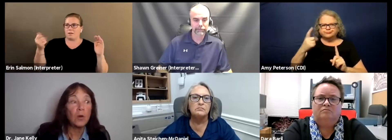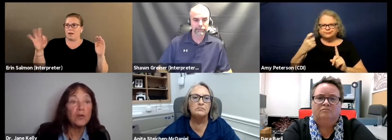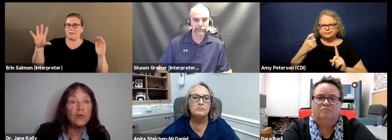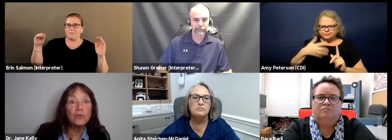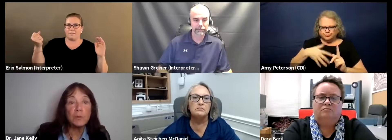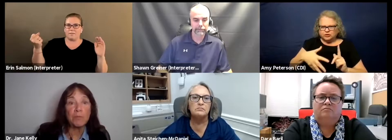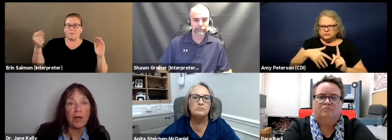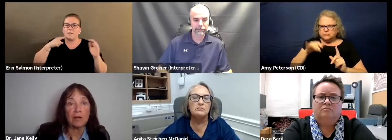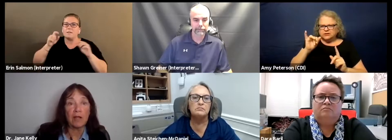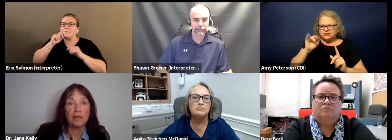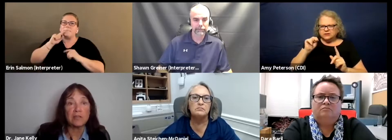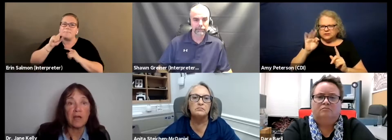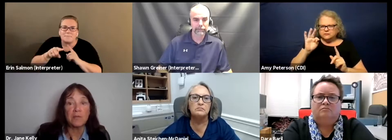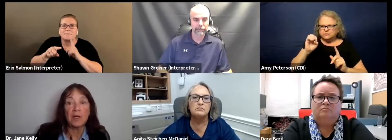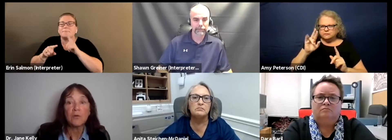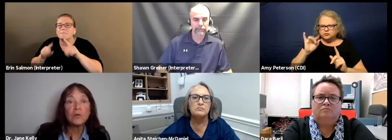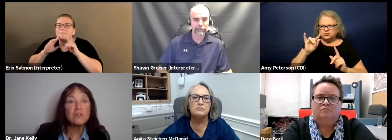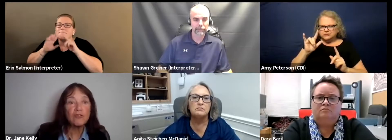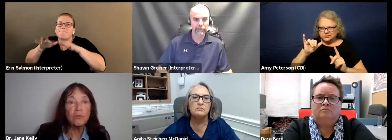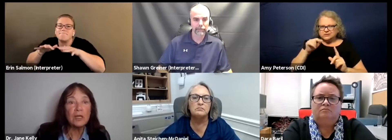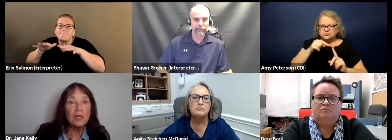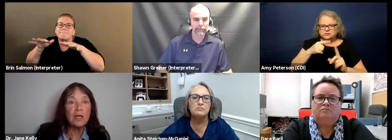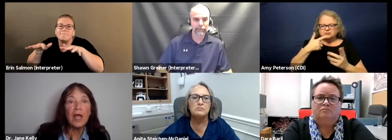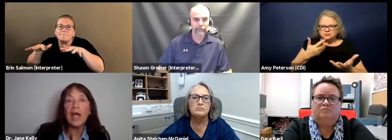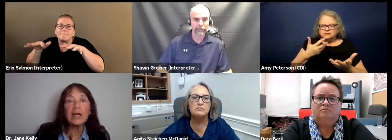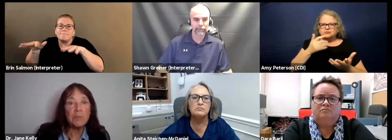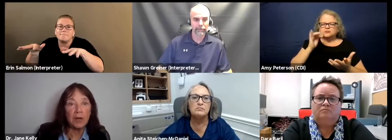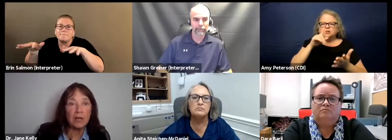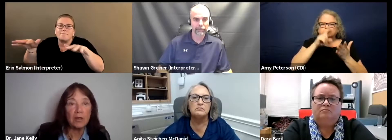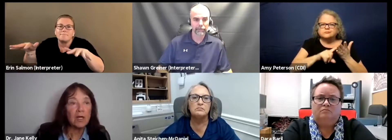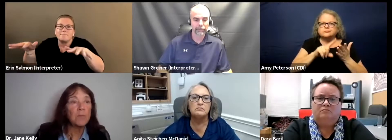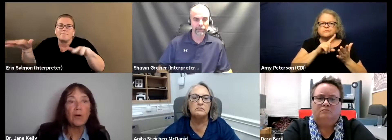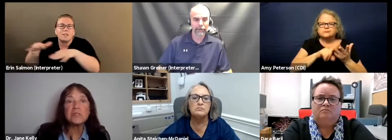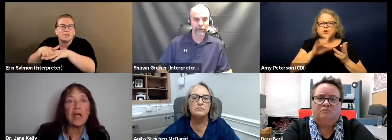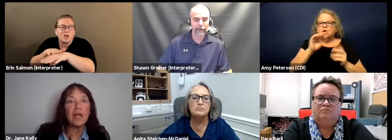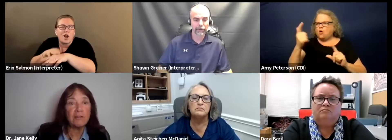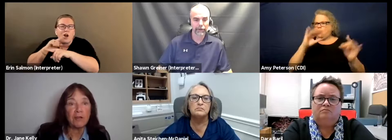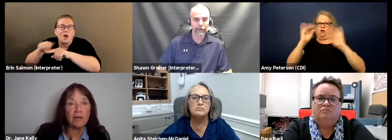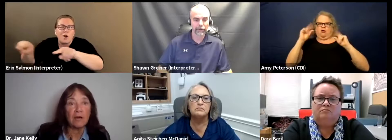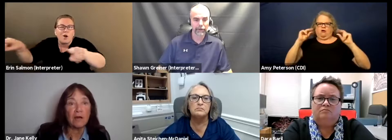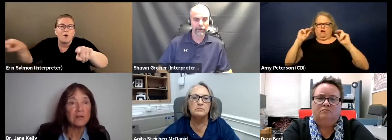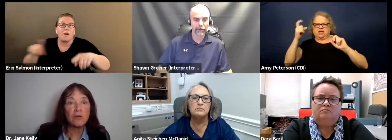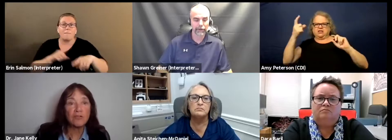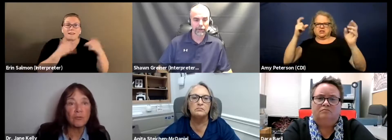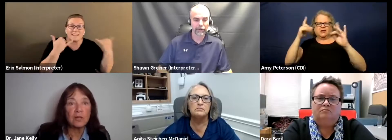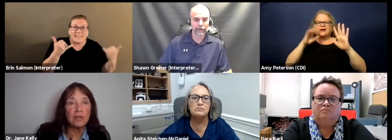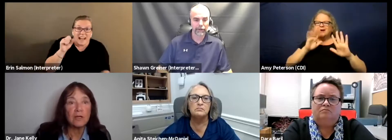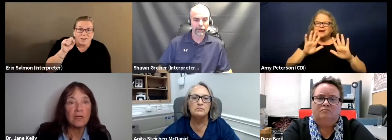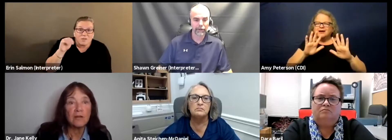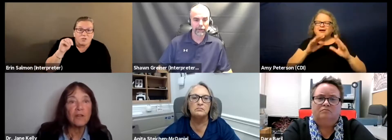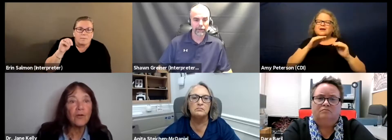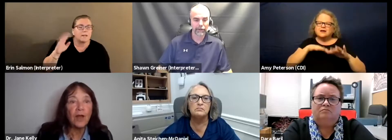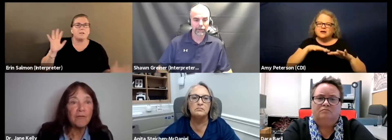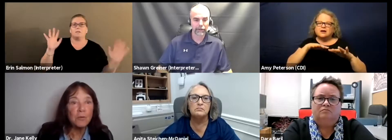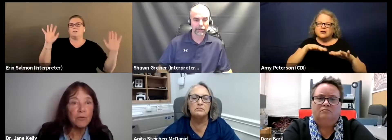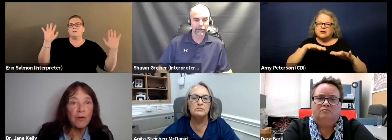time, or one newspaper headline at a time. With social media, anybody can post anything on social media,